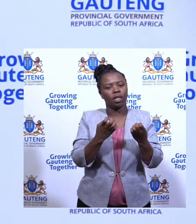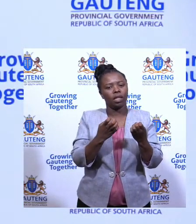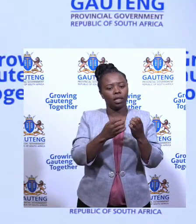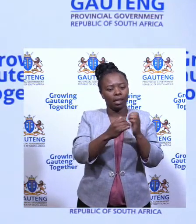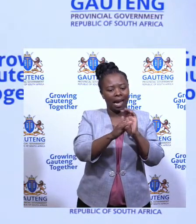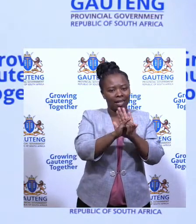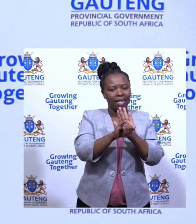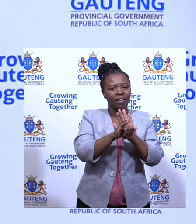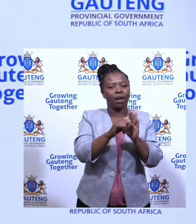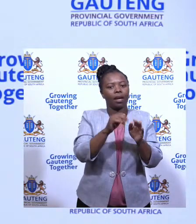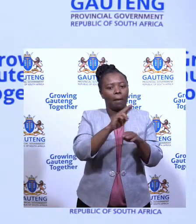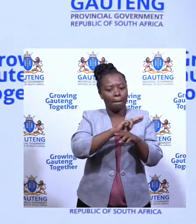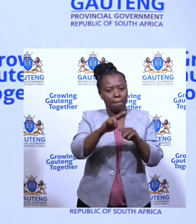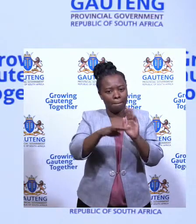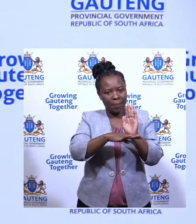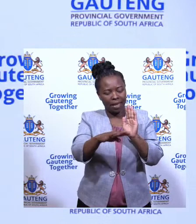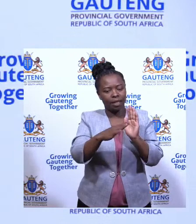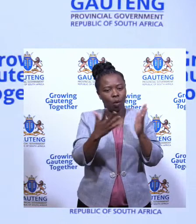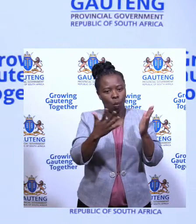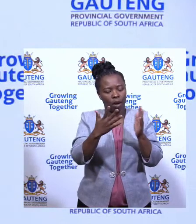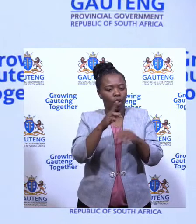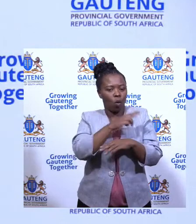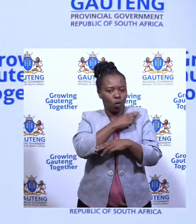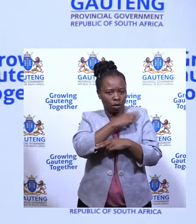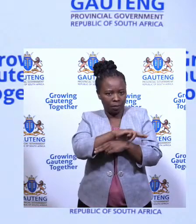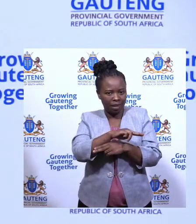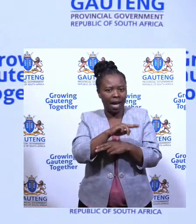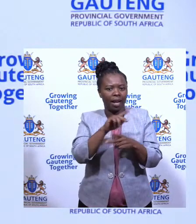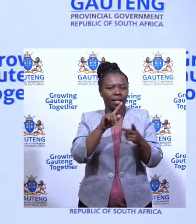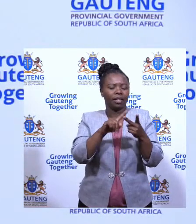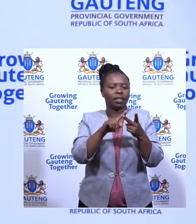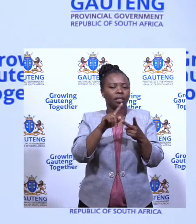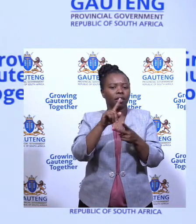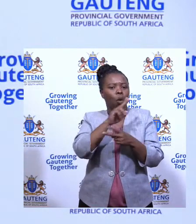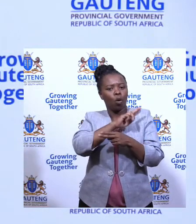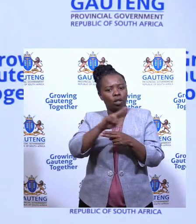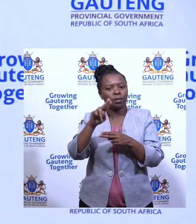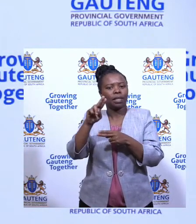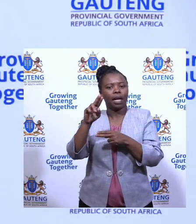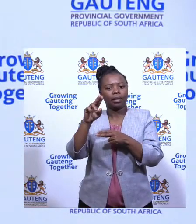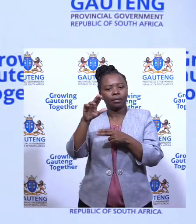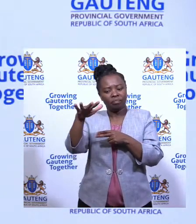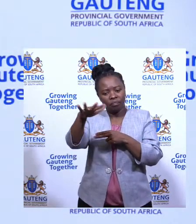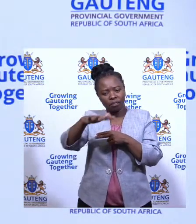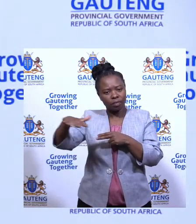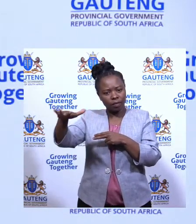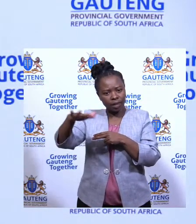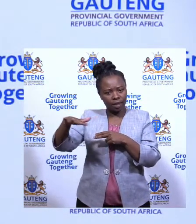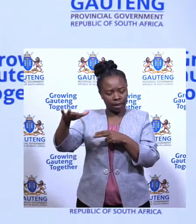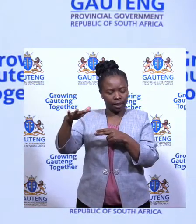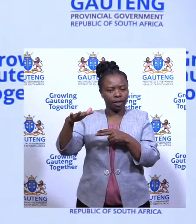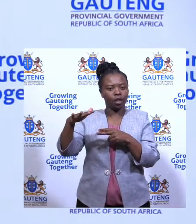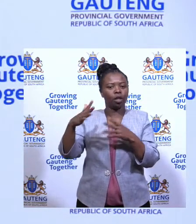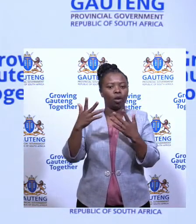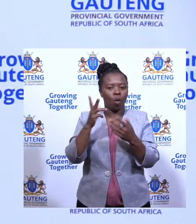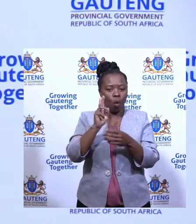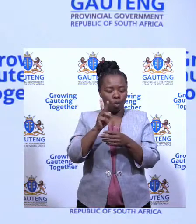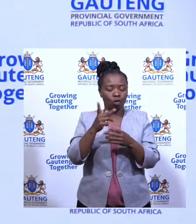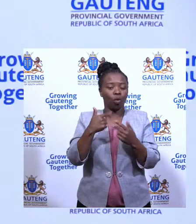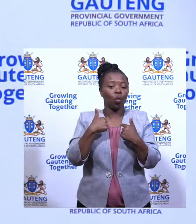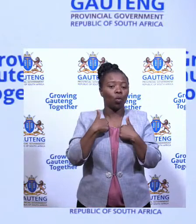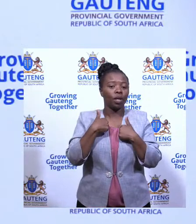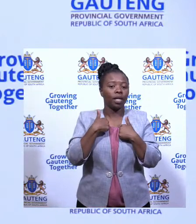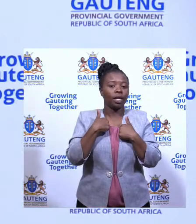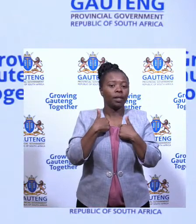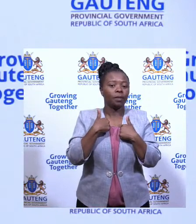hospital, on the hospital sites as well. We also, lastly,